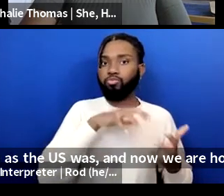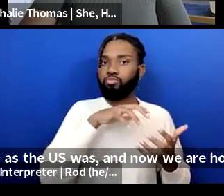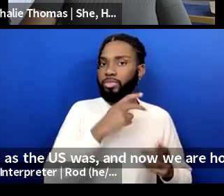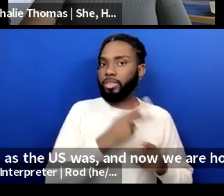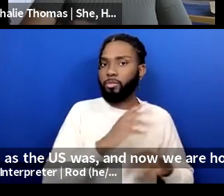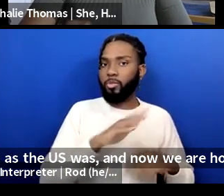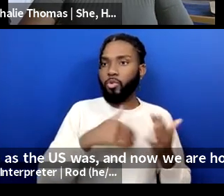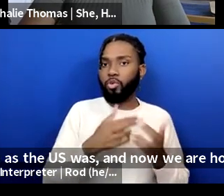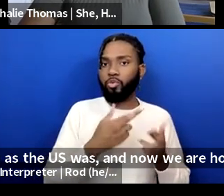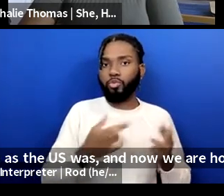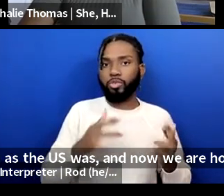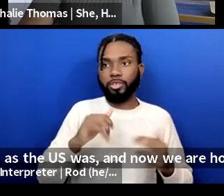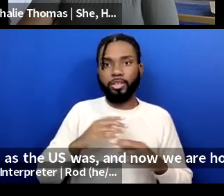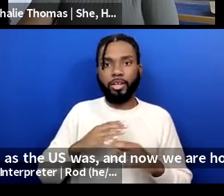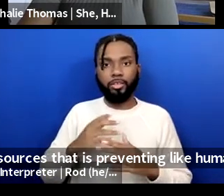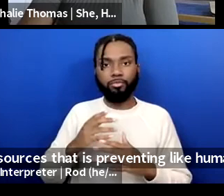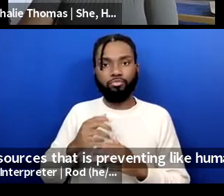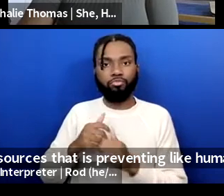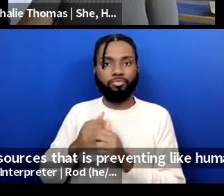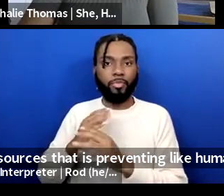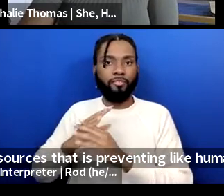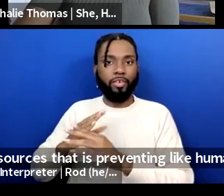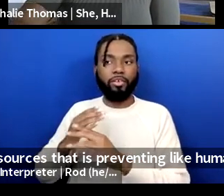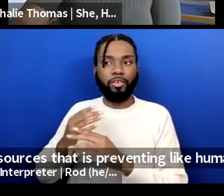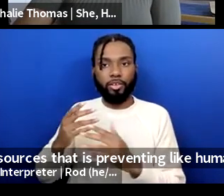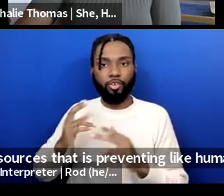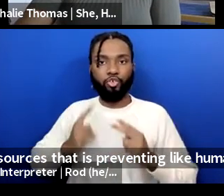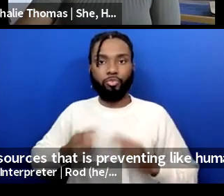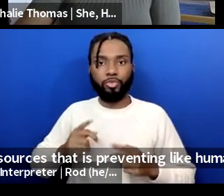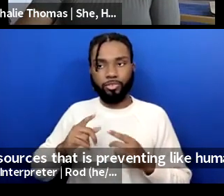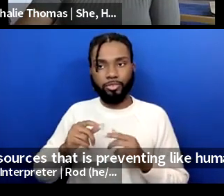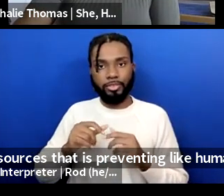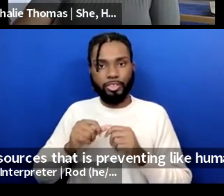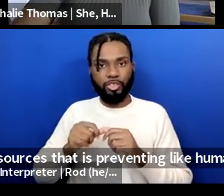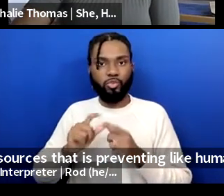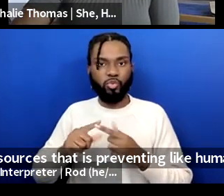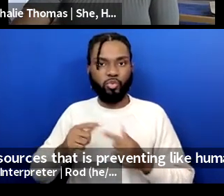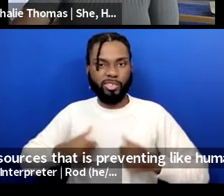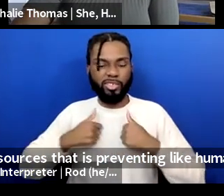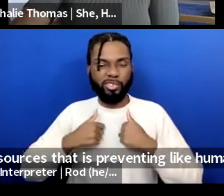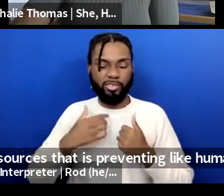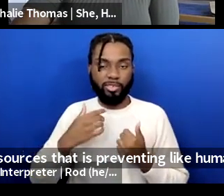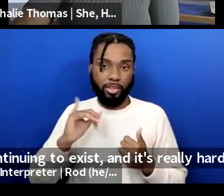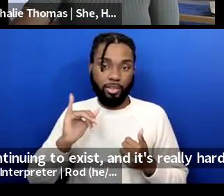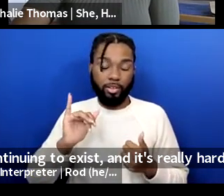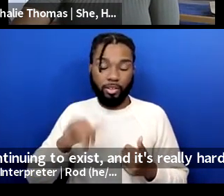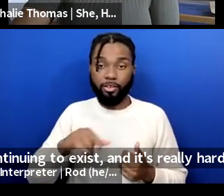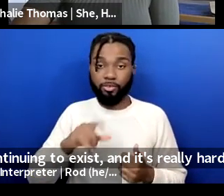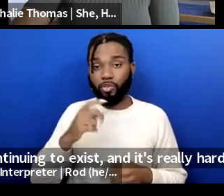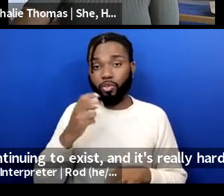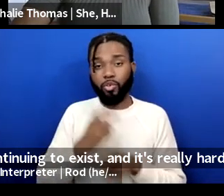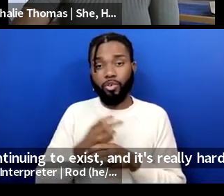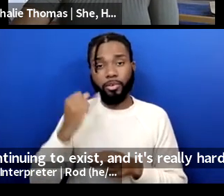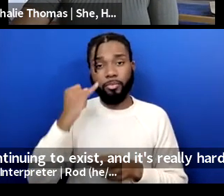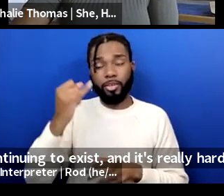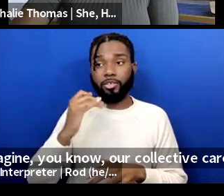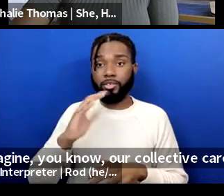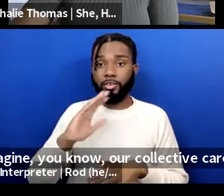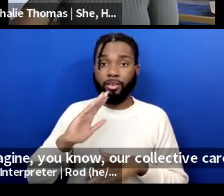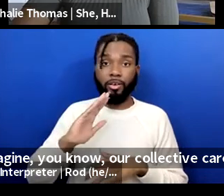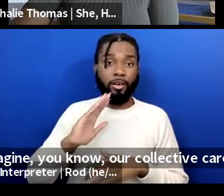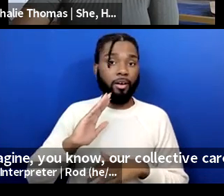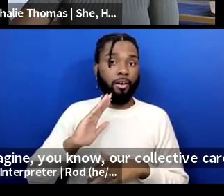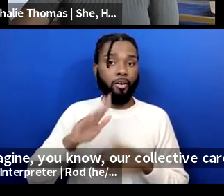preventing humans from continuing to exist. And it's really hard to imagine, our collective career in